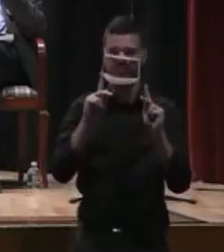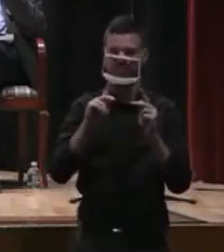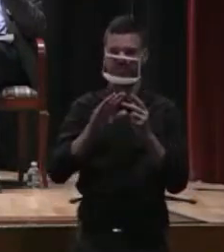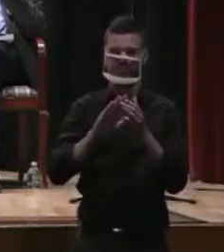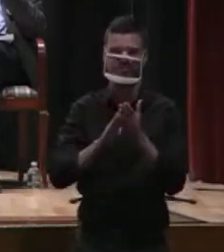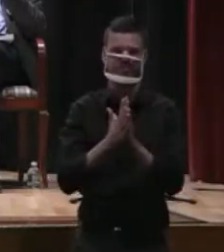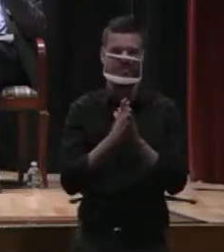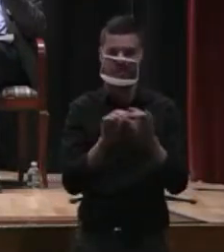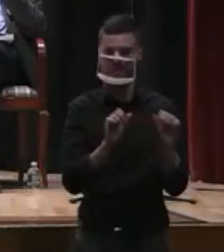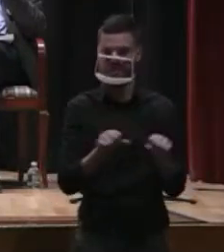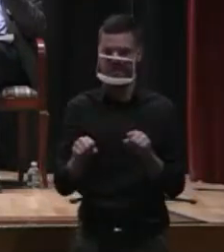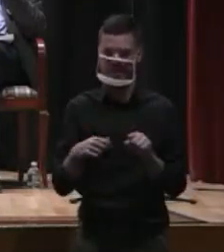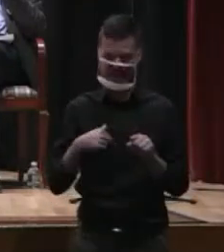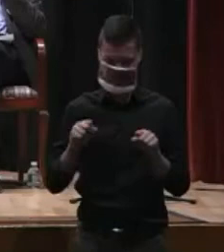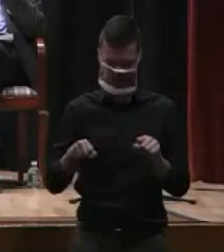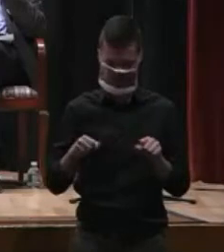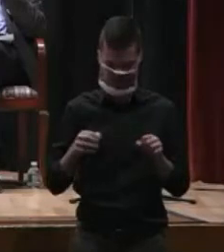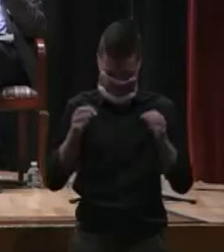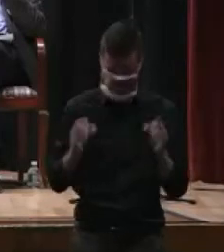ability to decide.